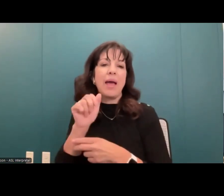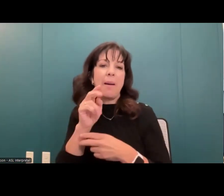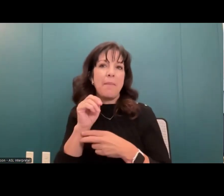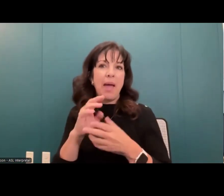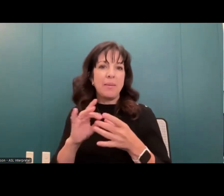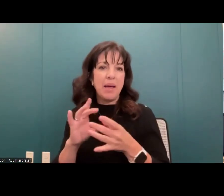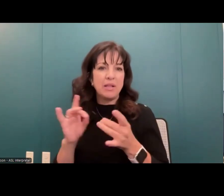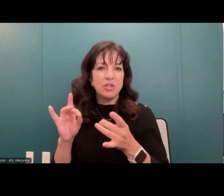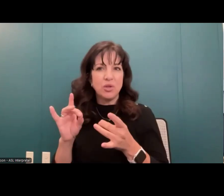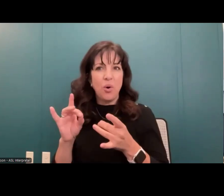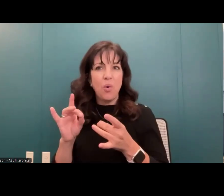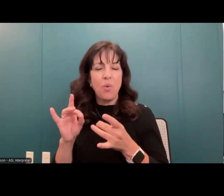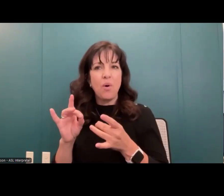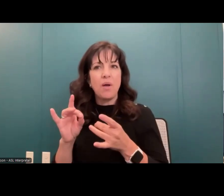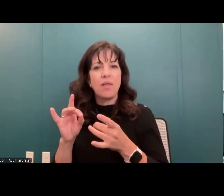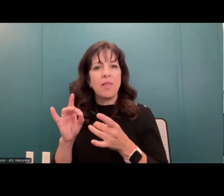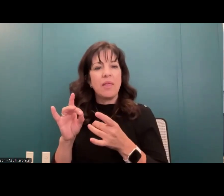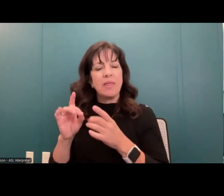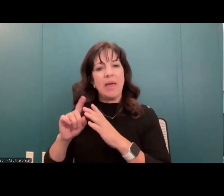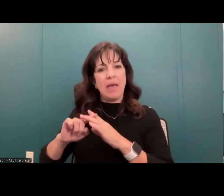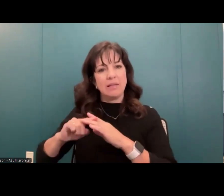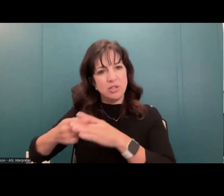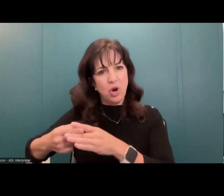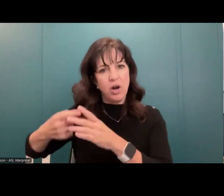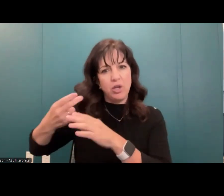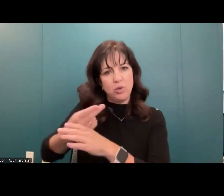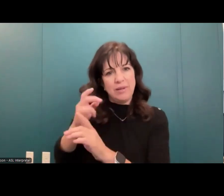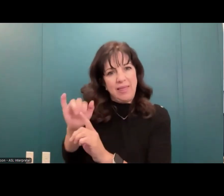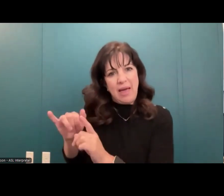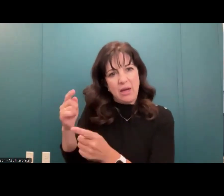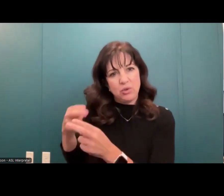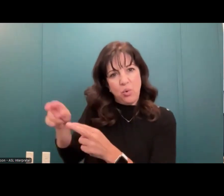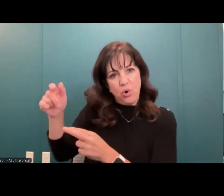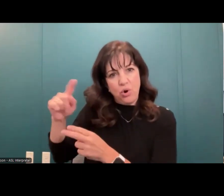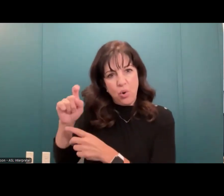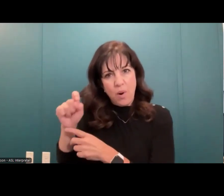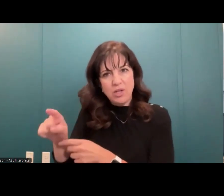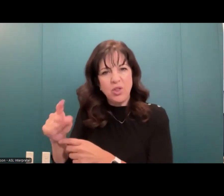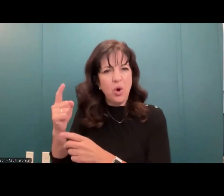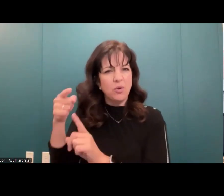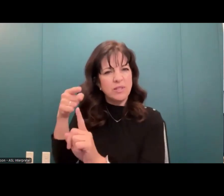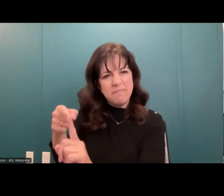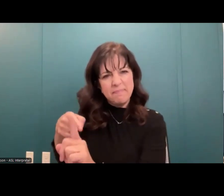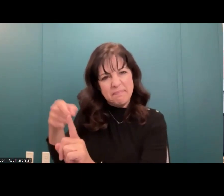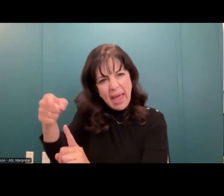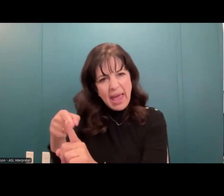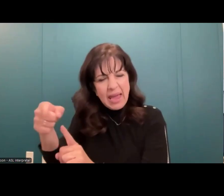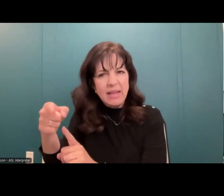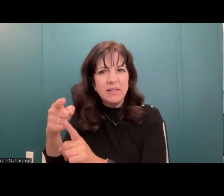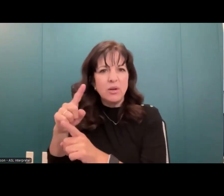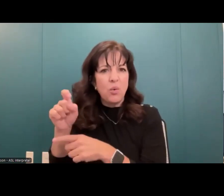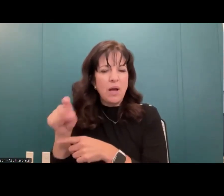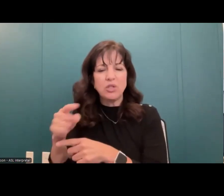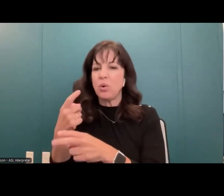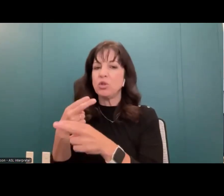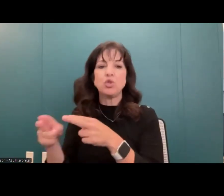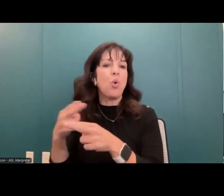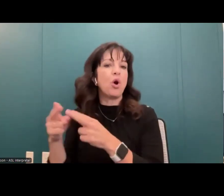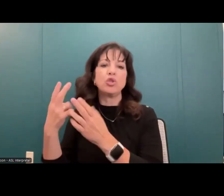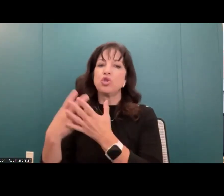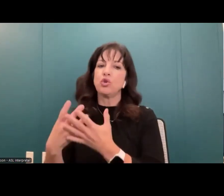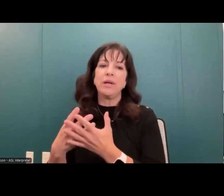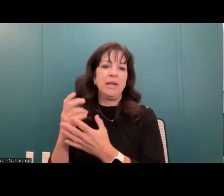kind of pioneered using that to get kind of just those core questions. So it's a very short screening